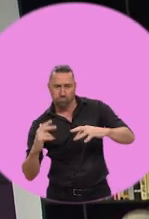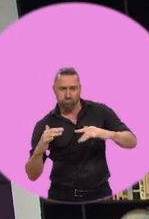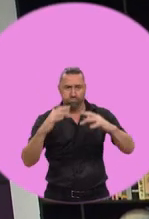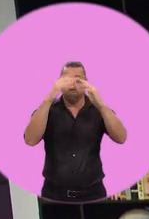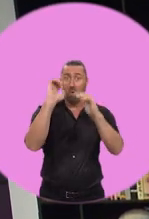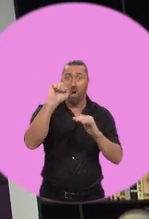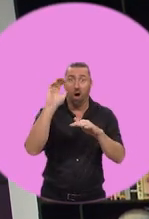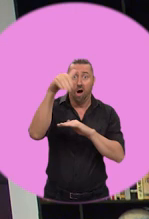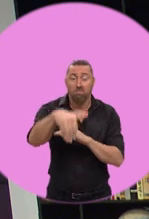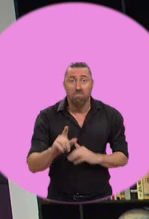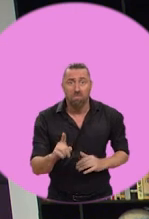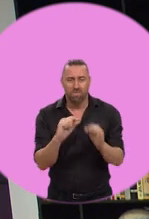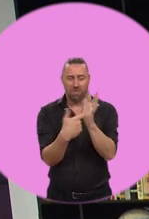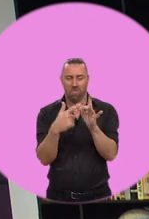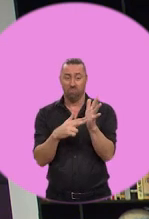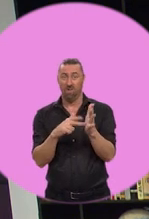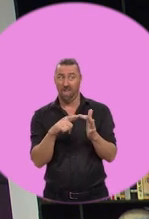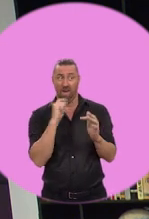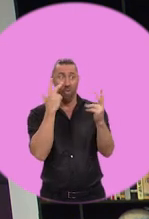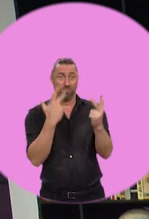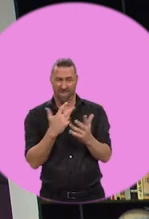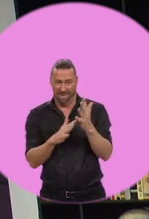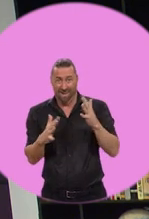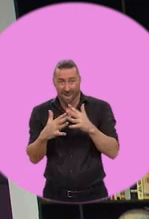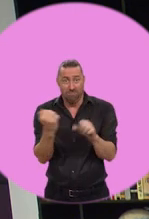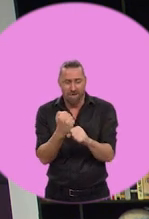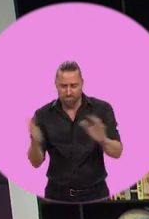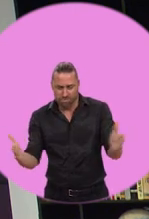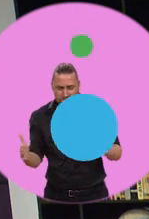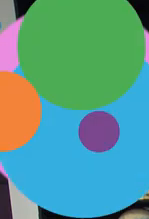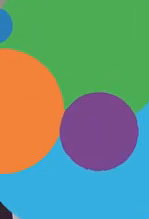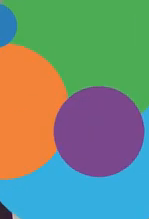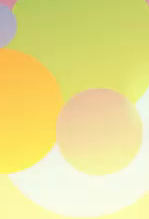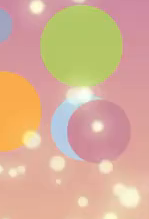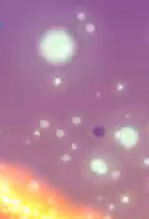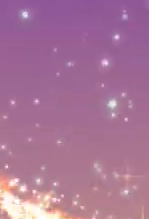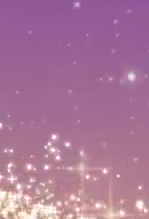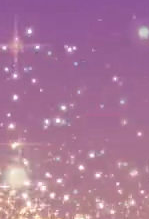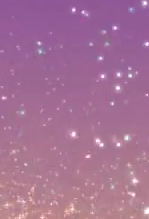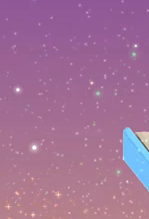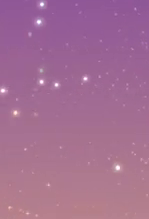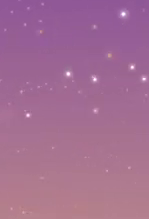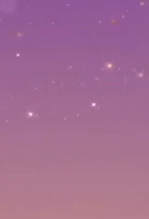fort. Well now, Brianna's gonna show us how to make a billy cart.